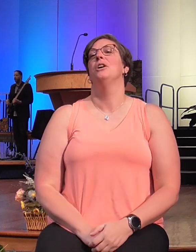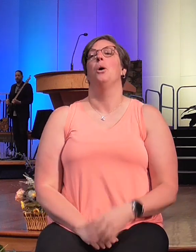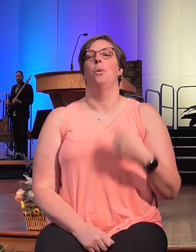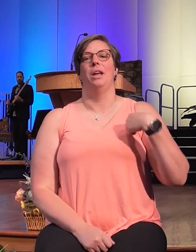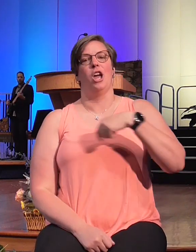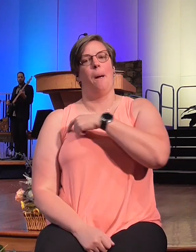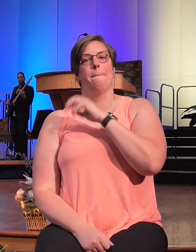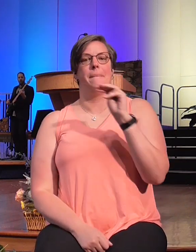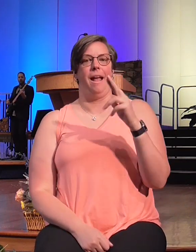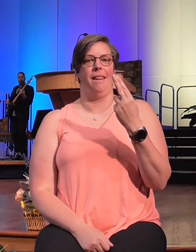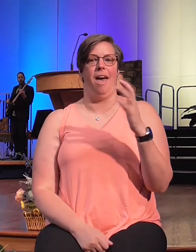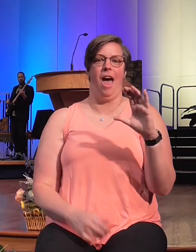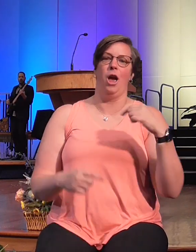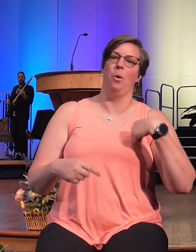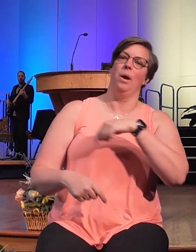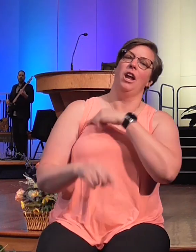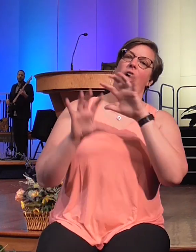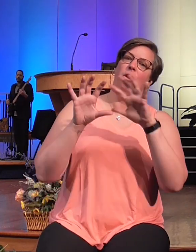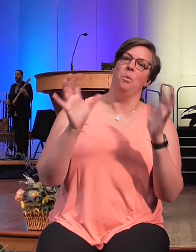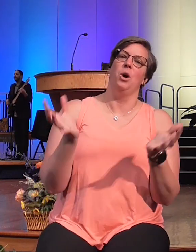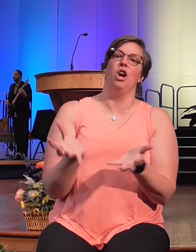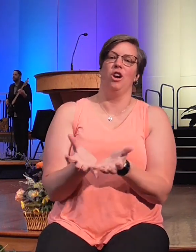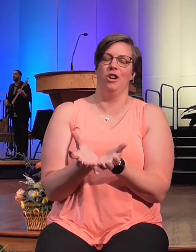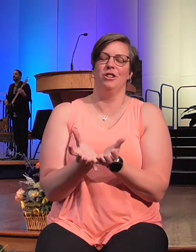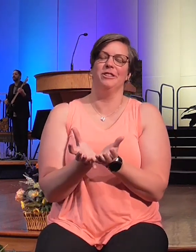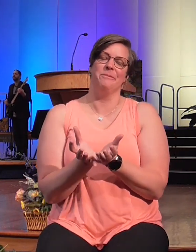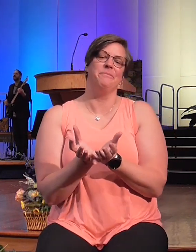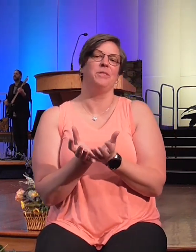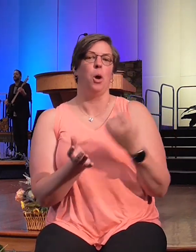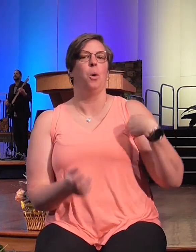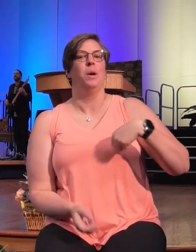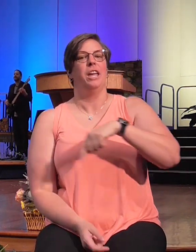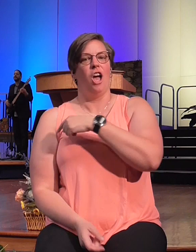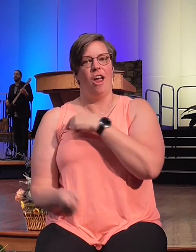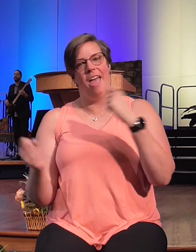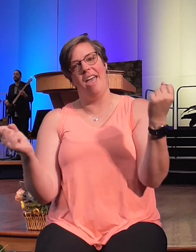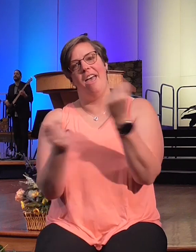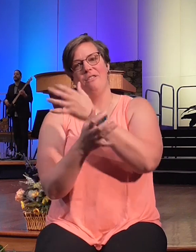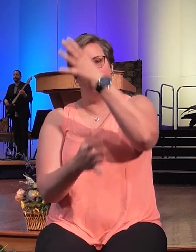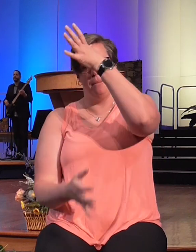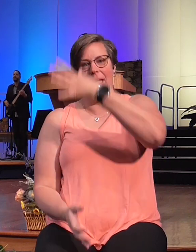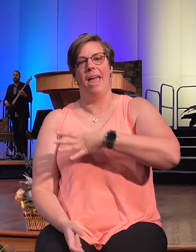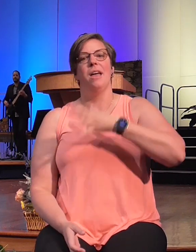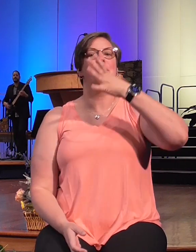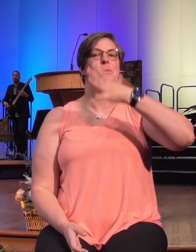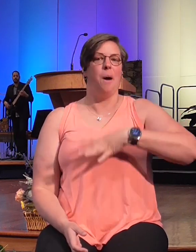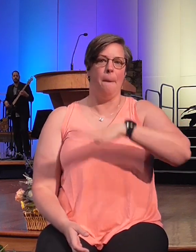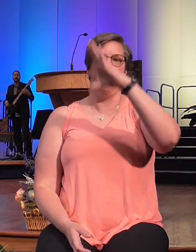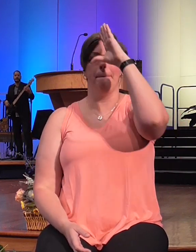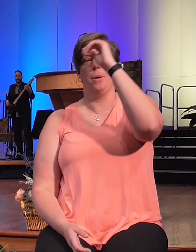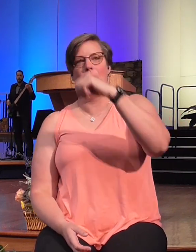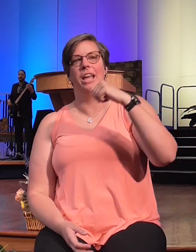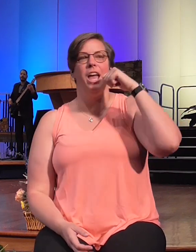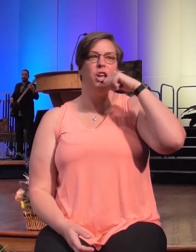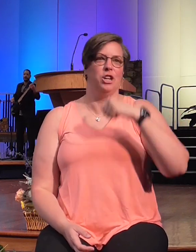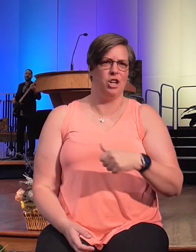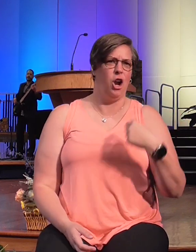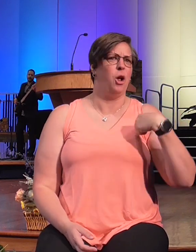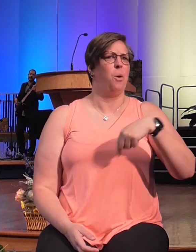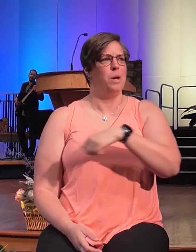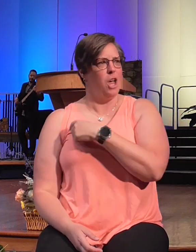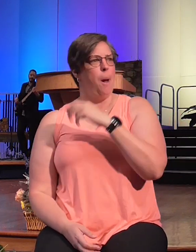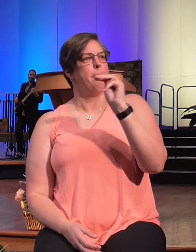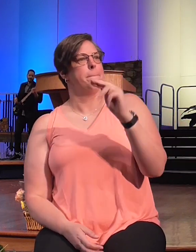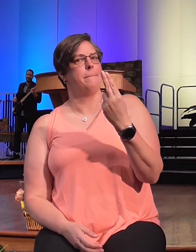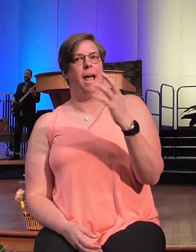heart. We are Mile High, we are the world. We are every man and woman, every boy and